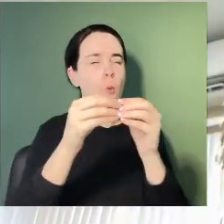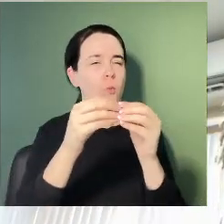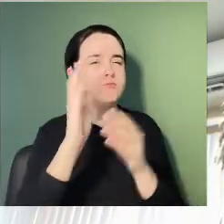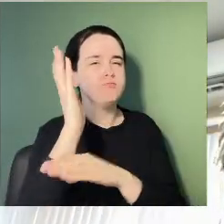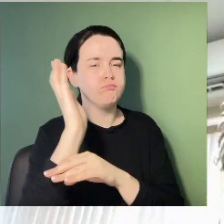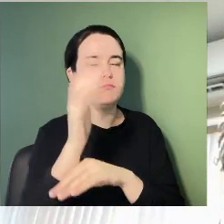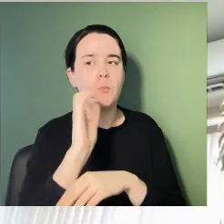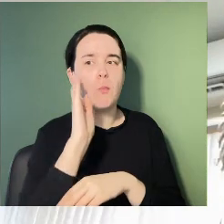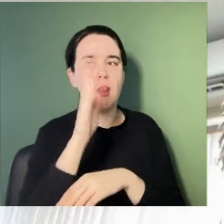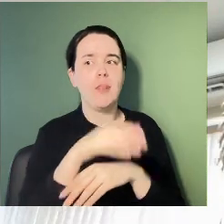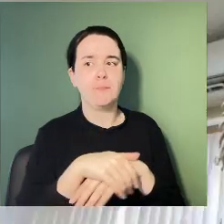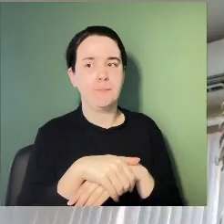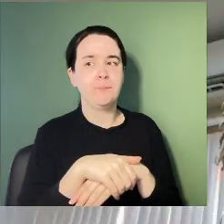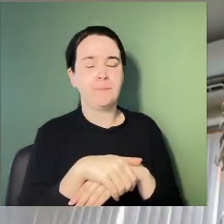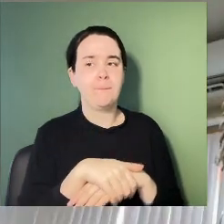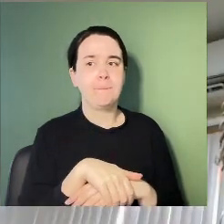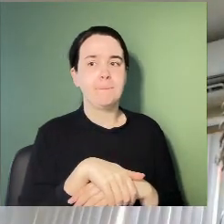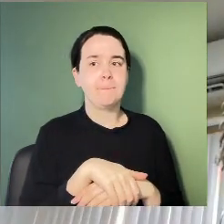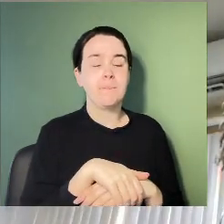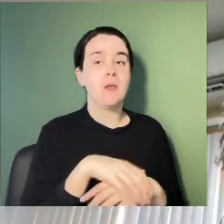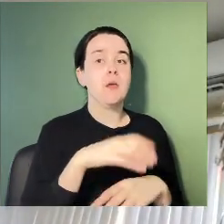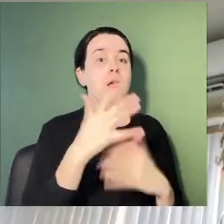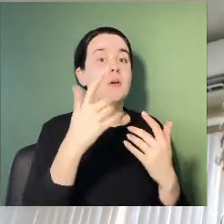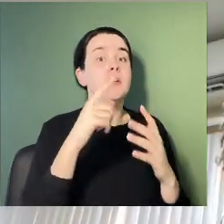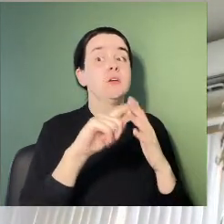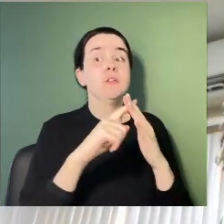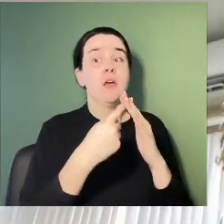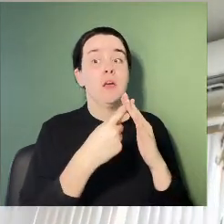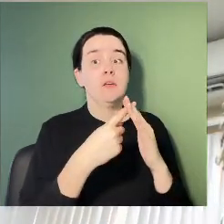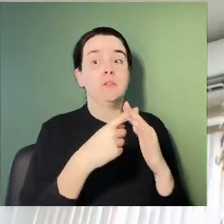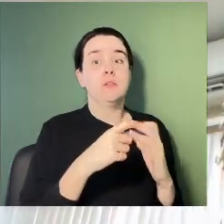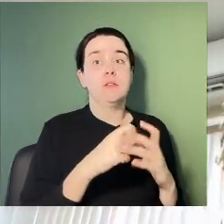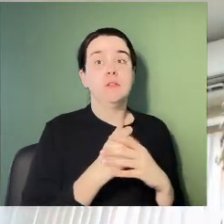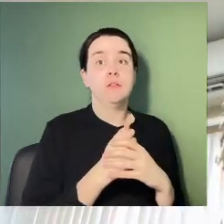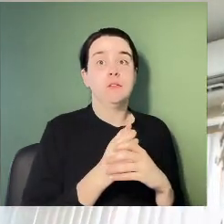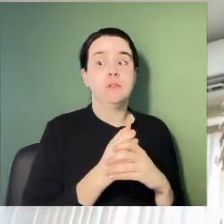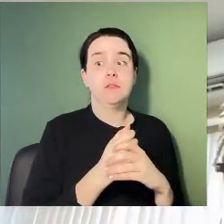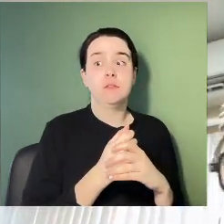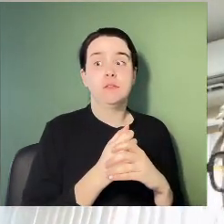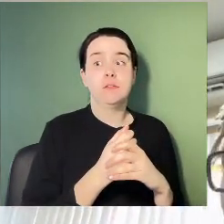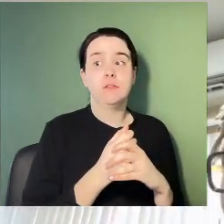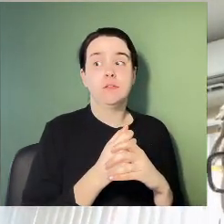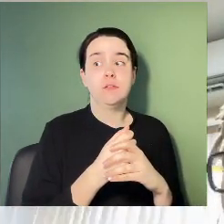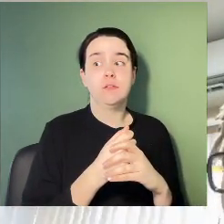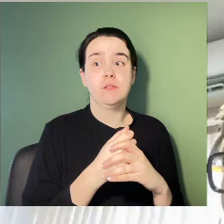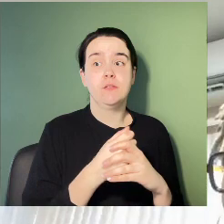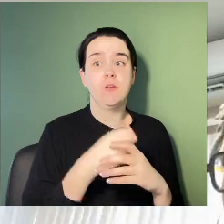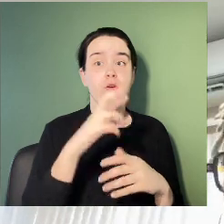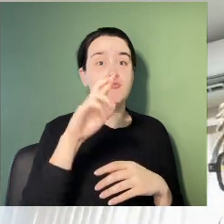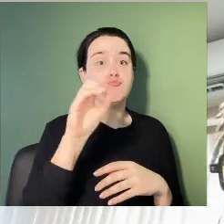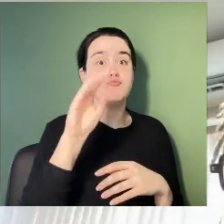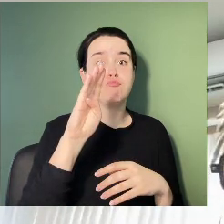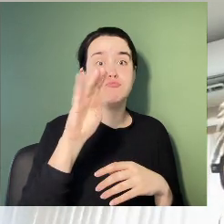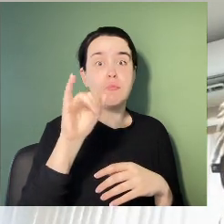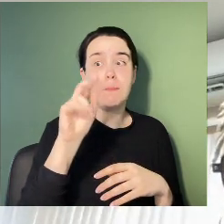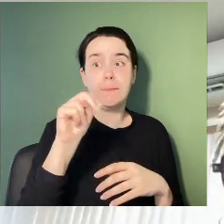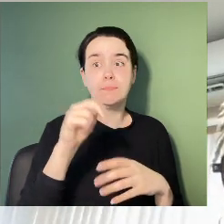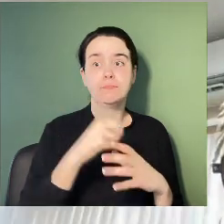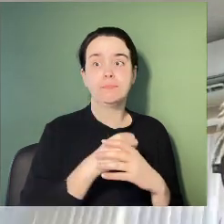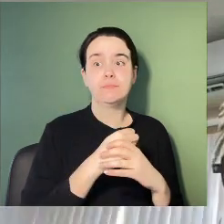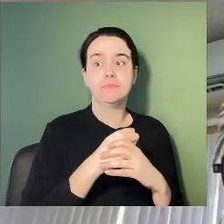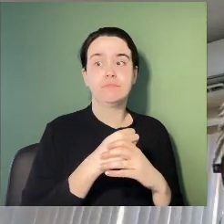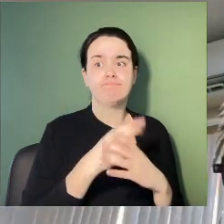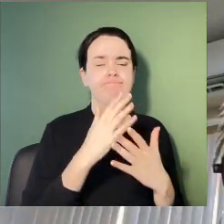Cassie, Yvonne, please go for it. Who would like to ask a question first? Actually, I would.